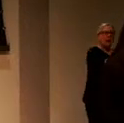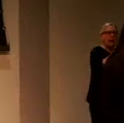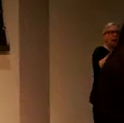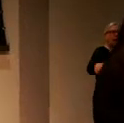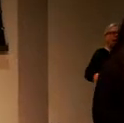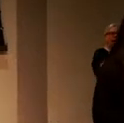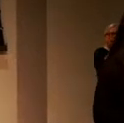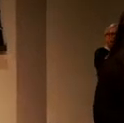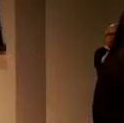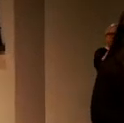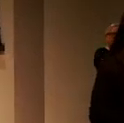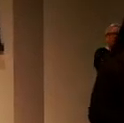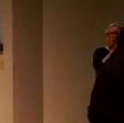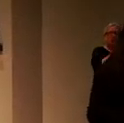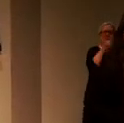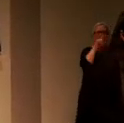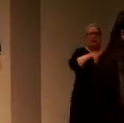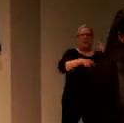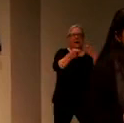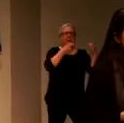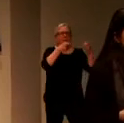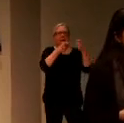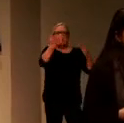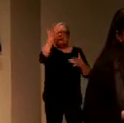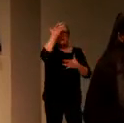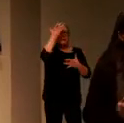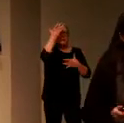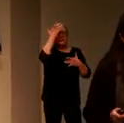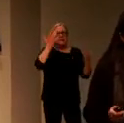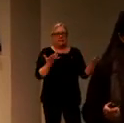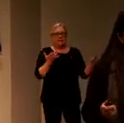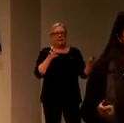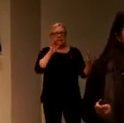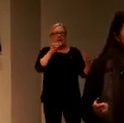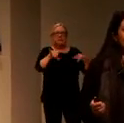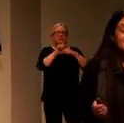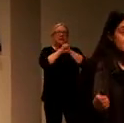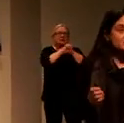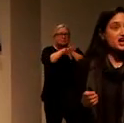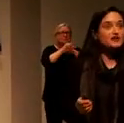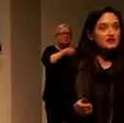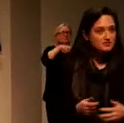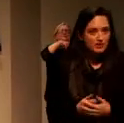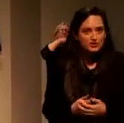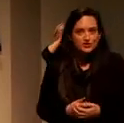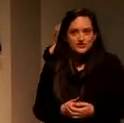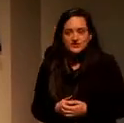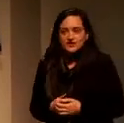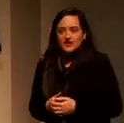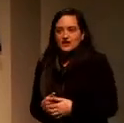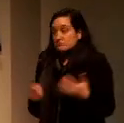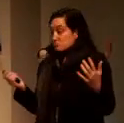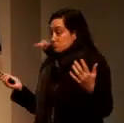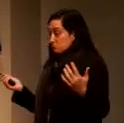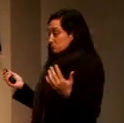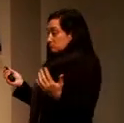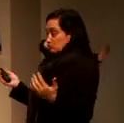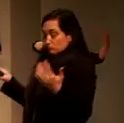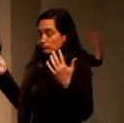for her to manage her disease, because that air pollution continued to create hazards in addition to other exposures